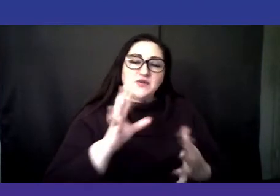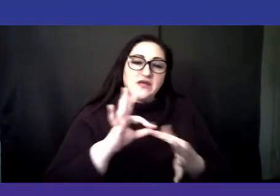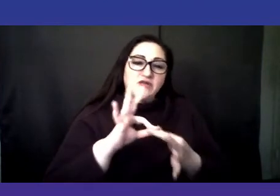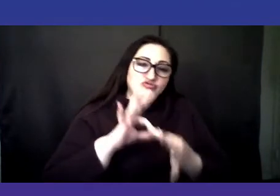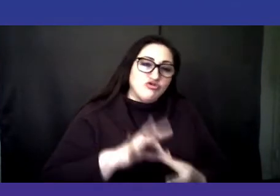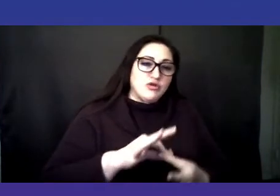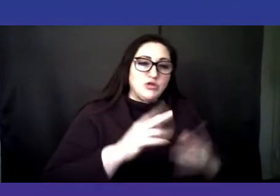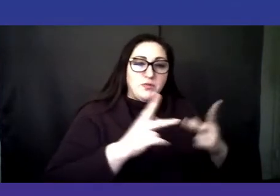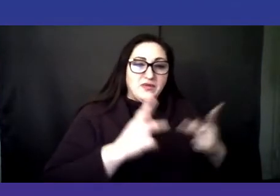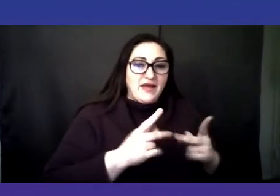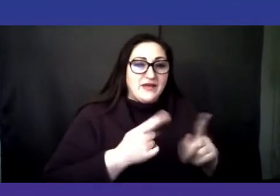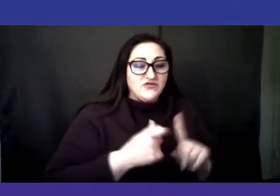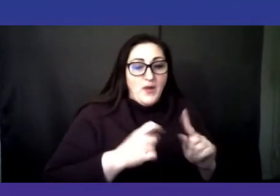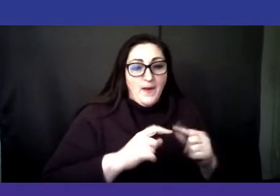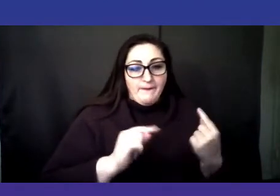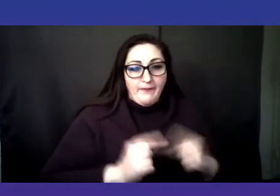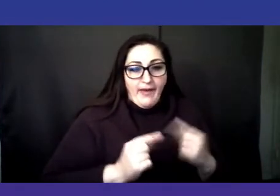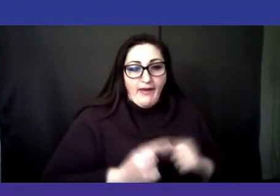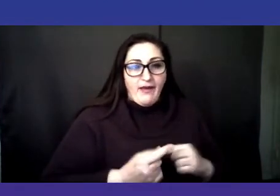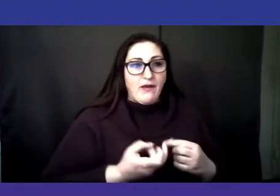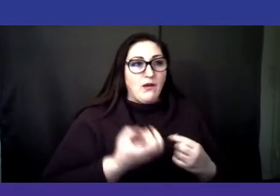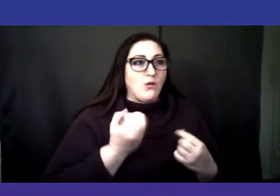out of